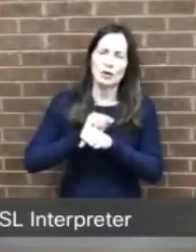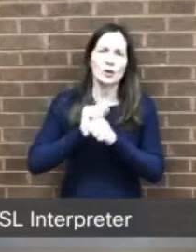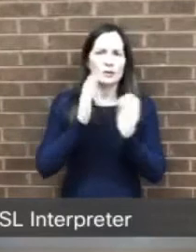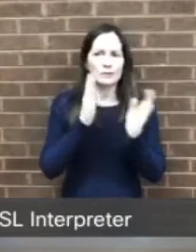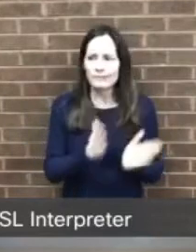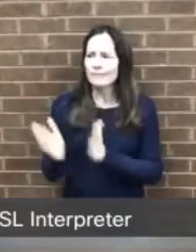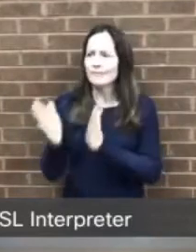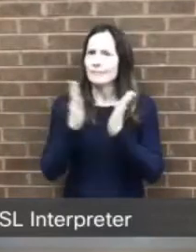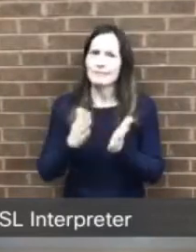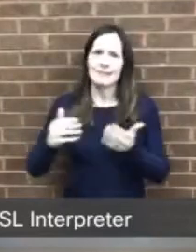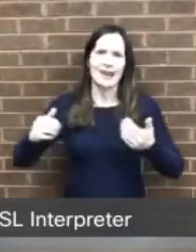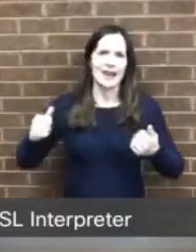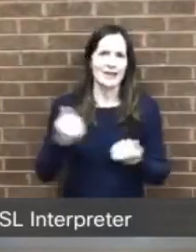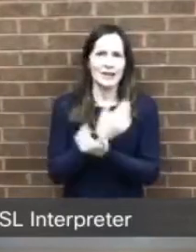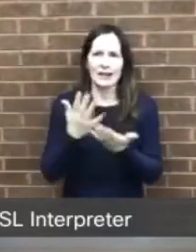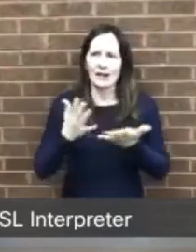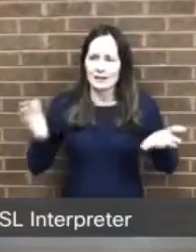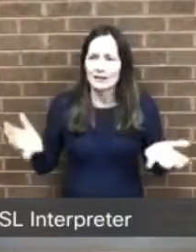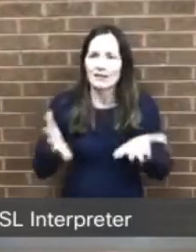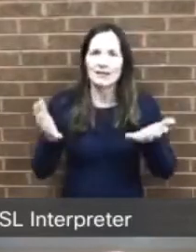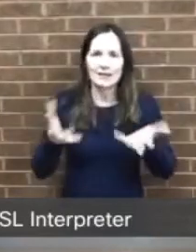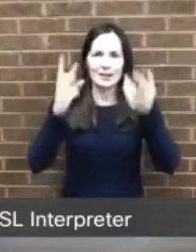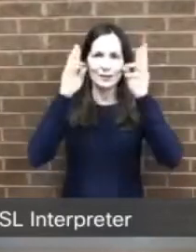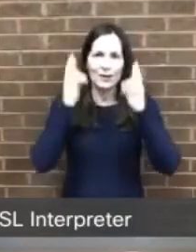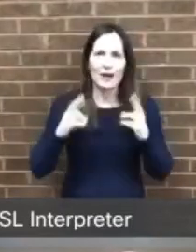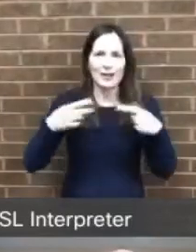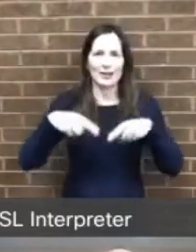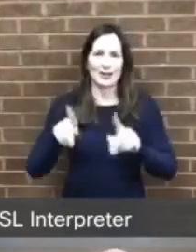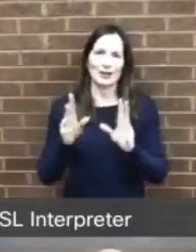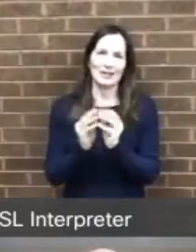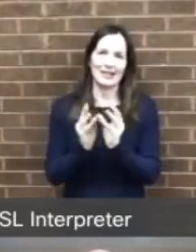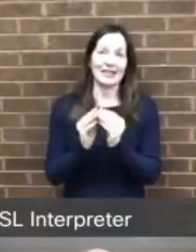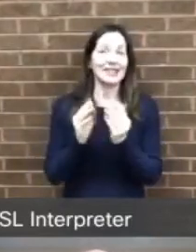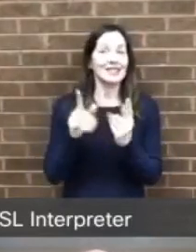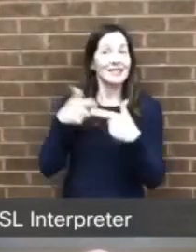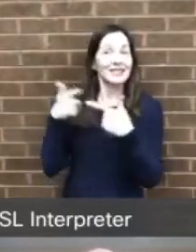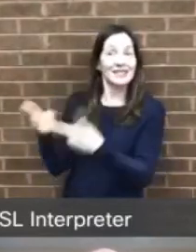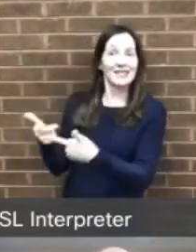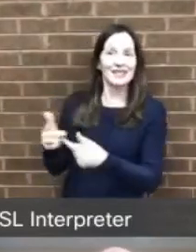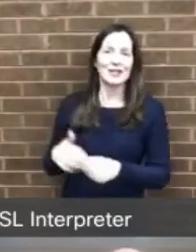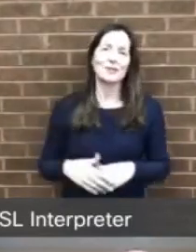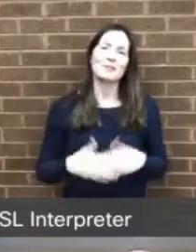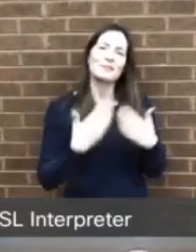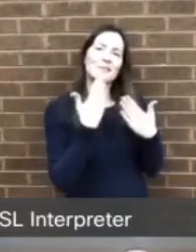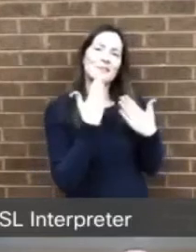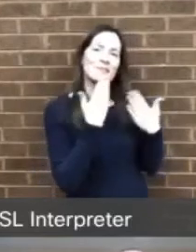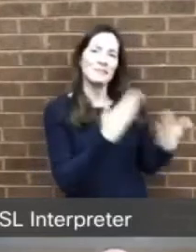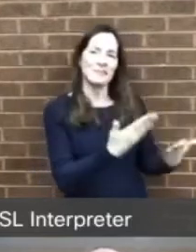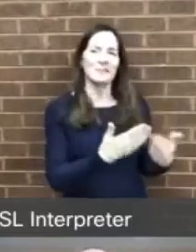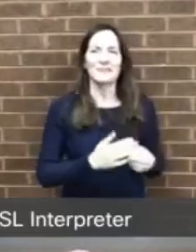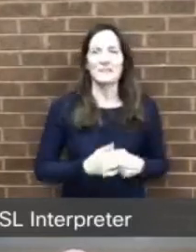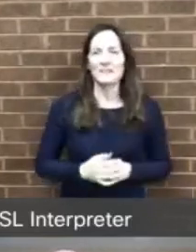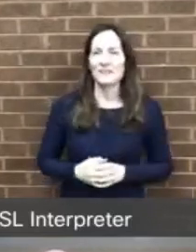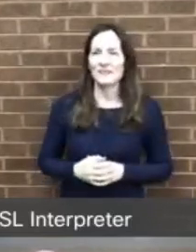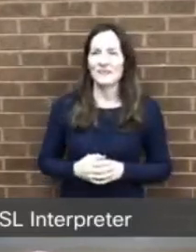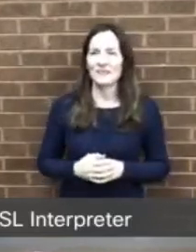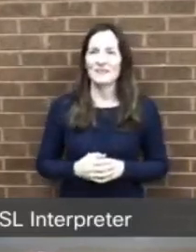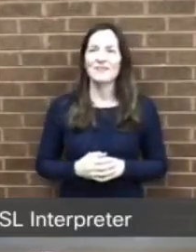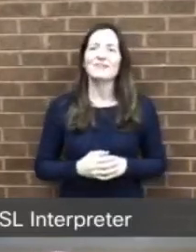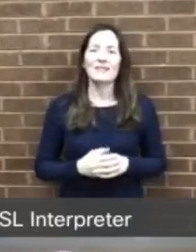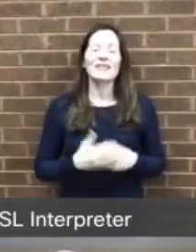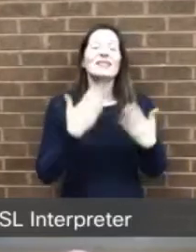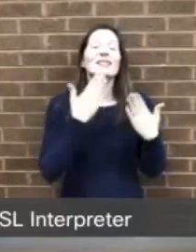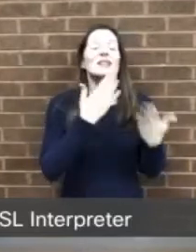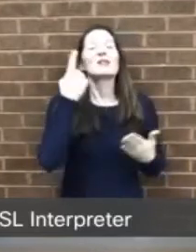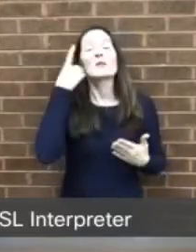rabbis moving at our meetings. Kim, it's all yours. Thank you so much, Rabbi Gordy, and thank you for